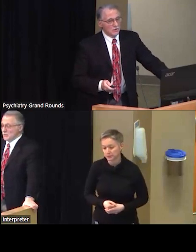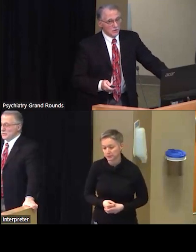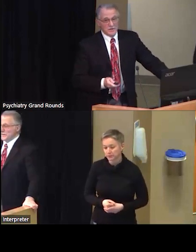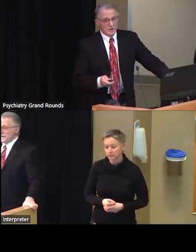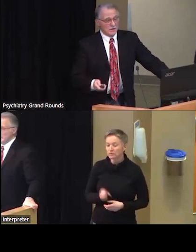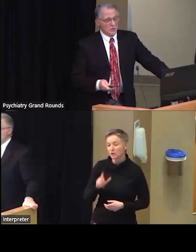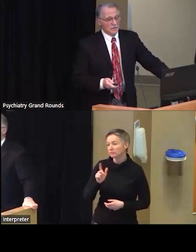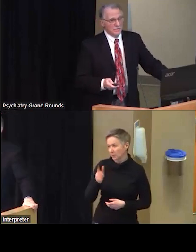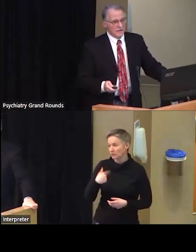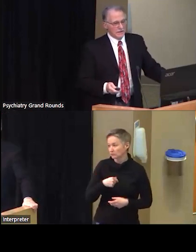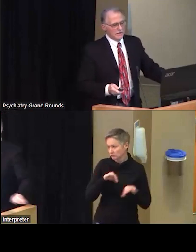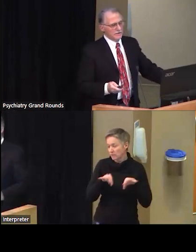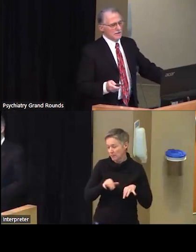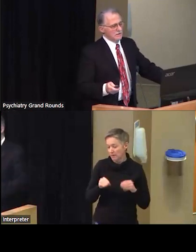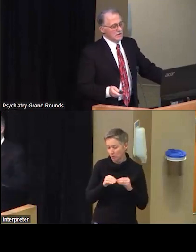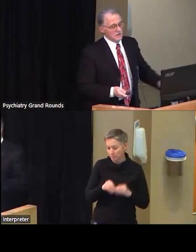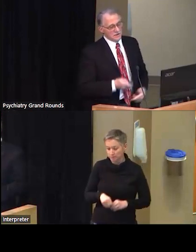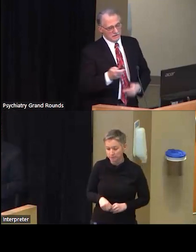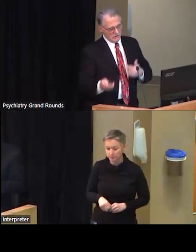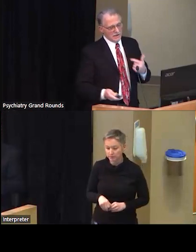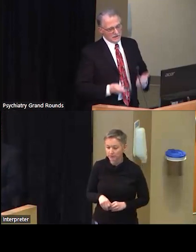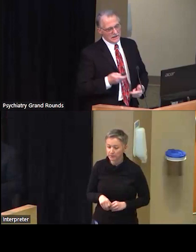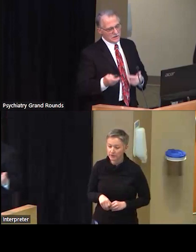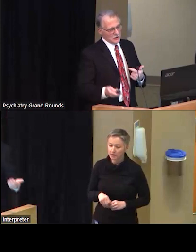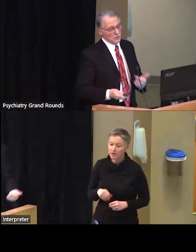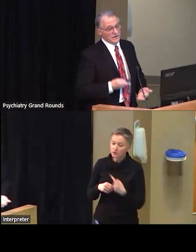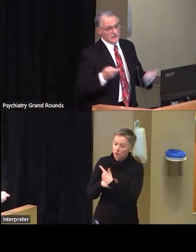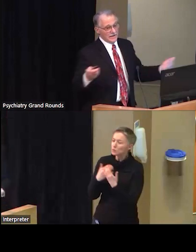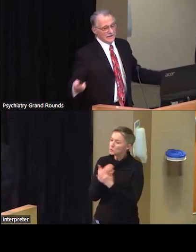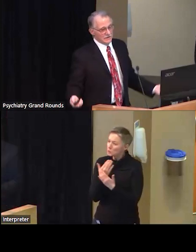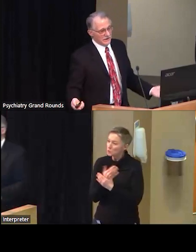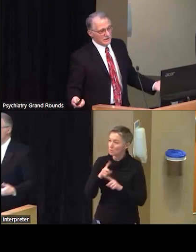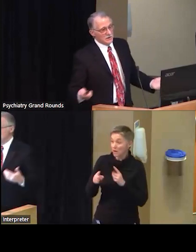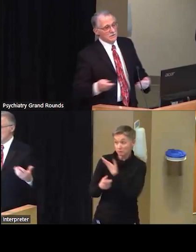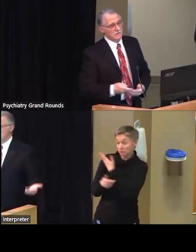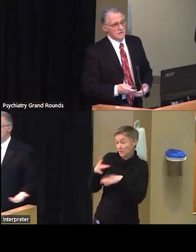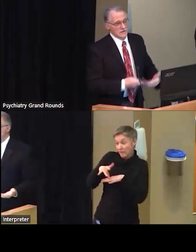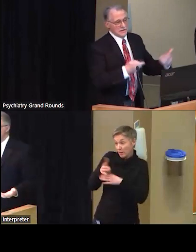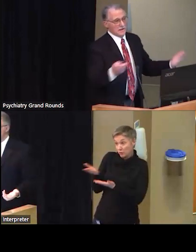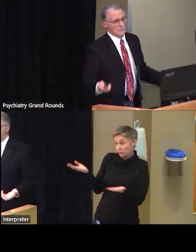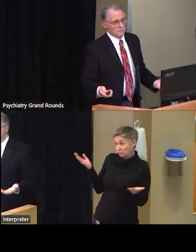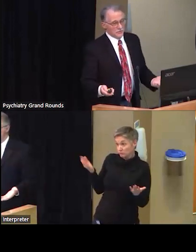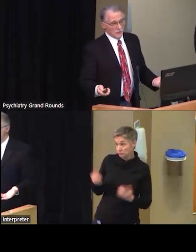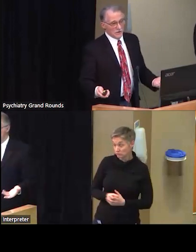So we'll be talking more about that. And so this is catching on, it's new, but it's available.